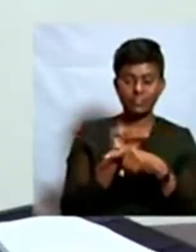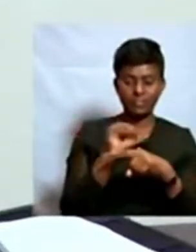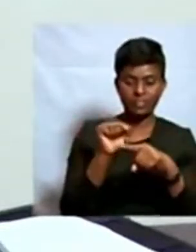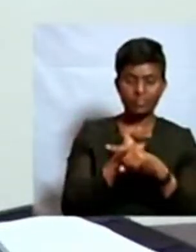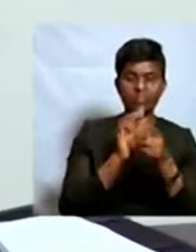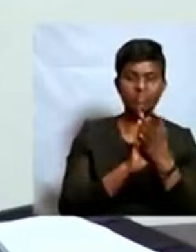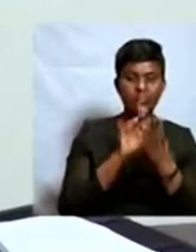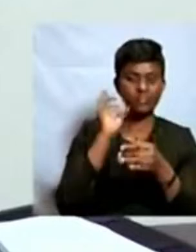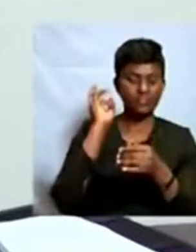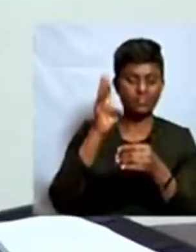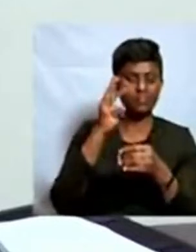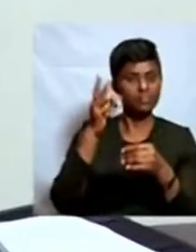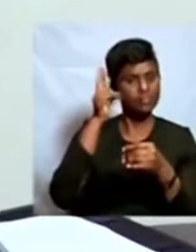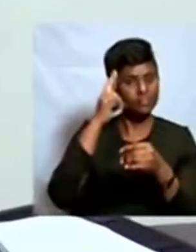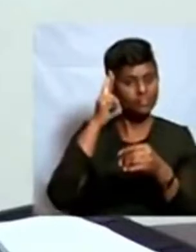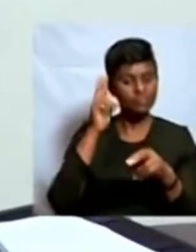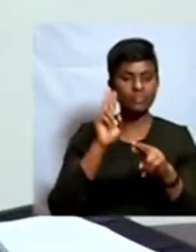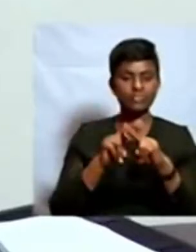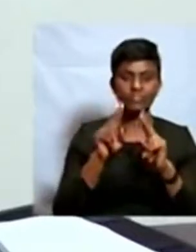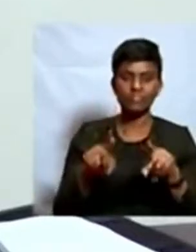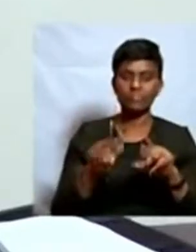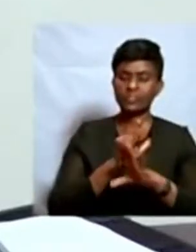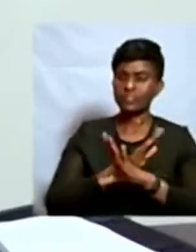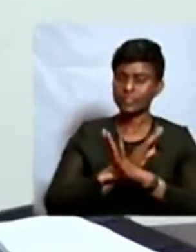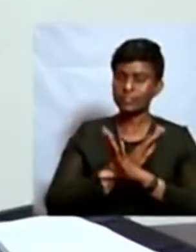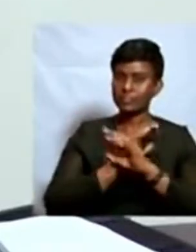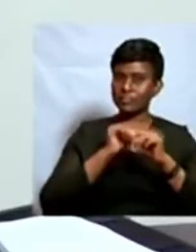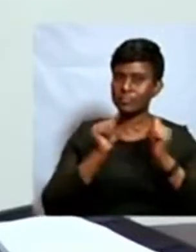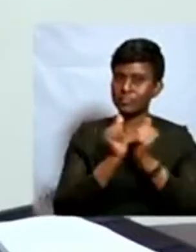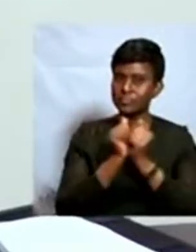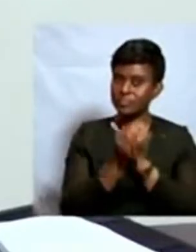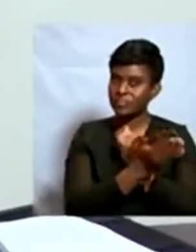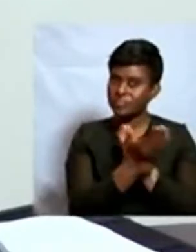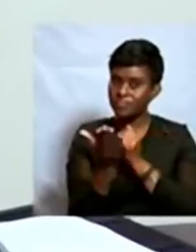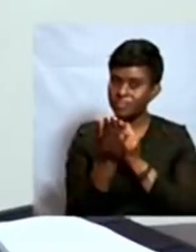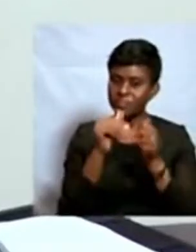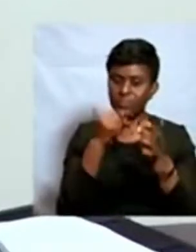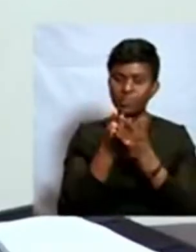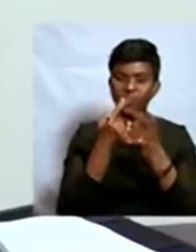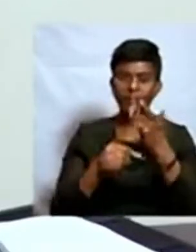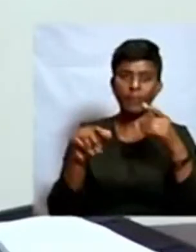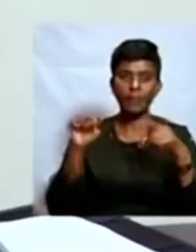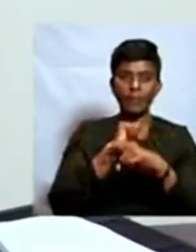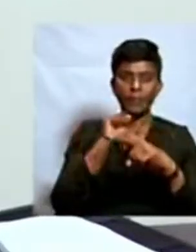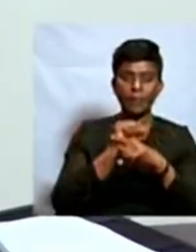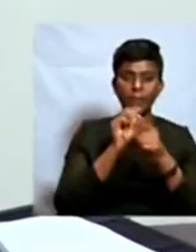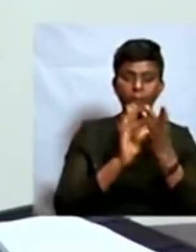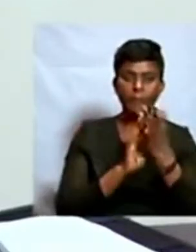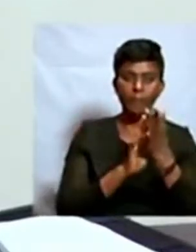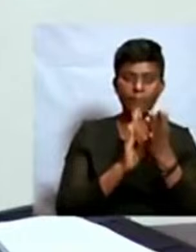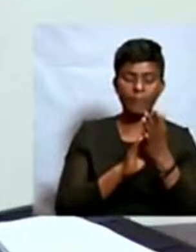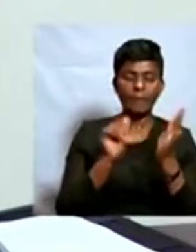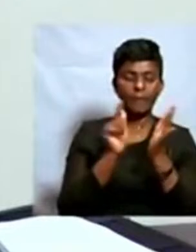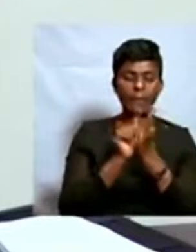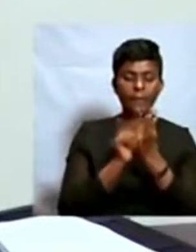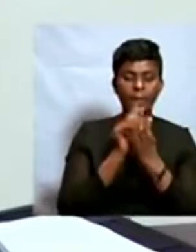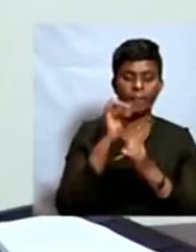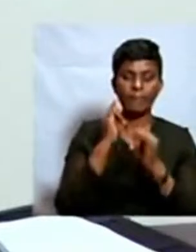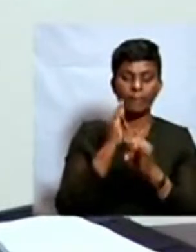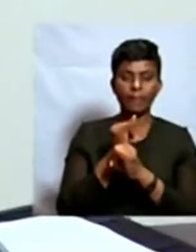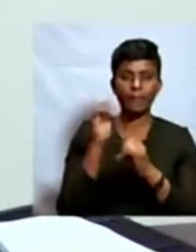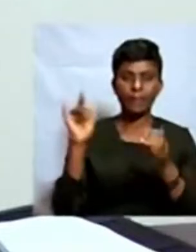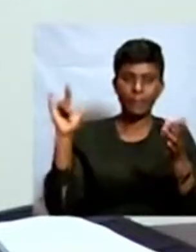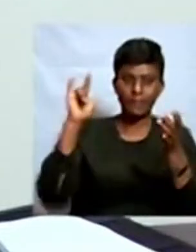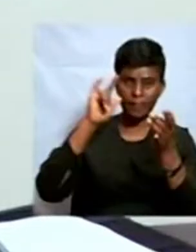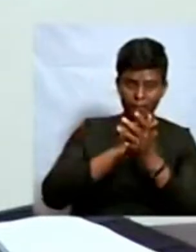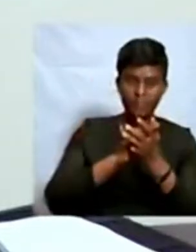You recall, Honorable Chair, that Zambia, with its original training school at Lusaka International Airport, was for